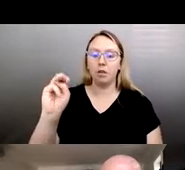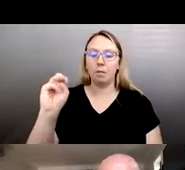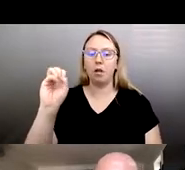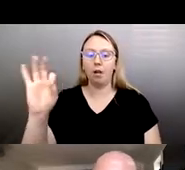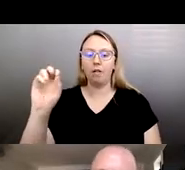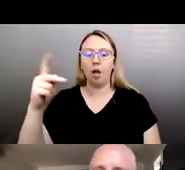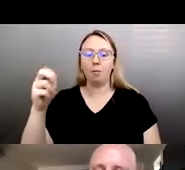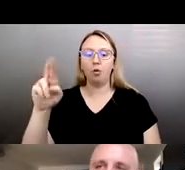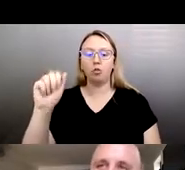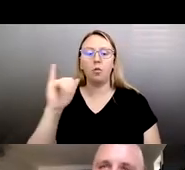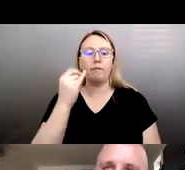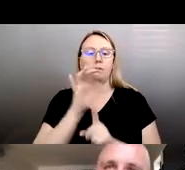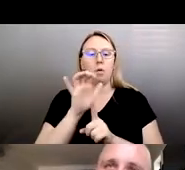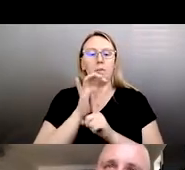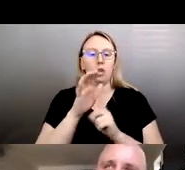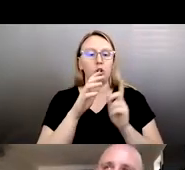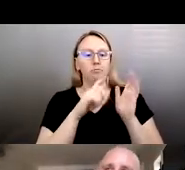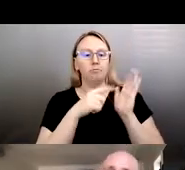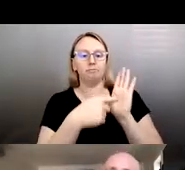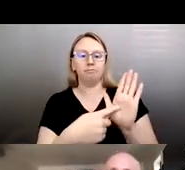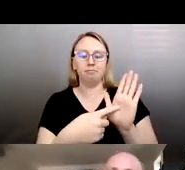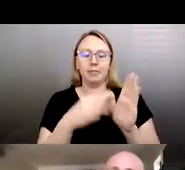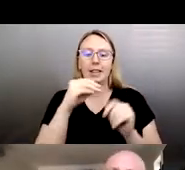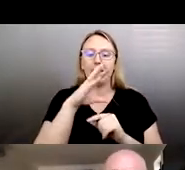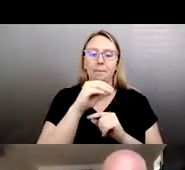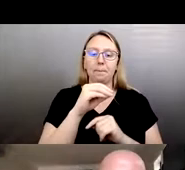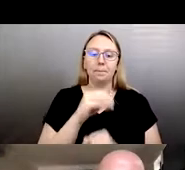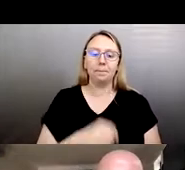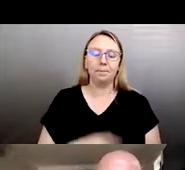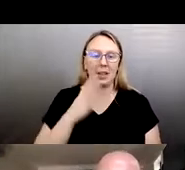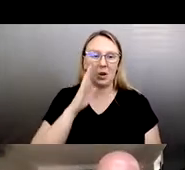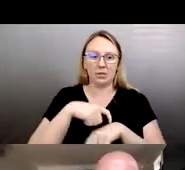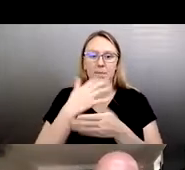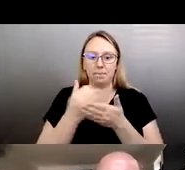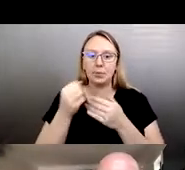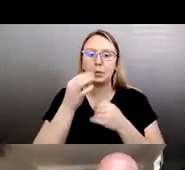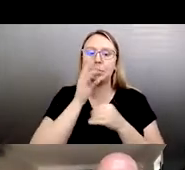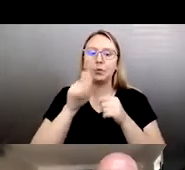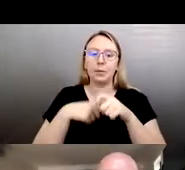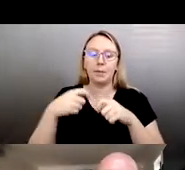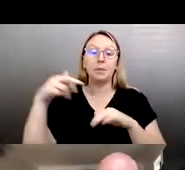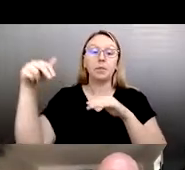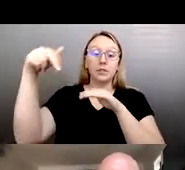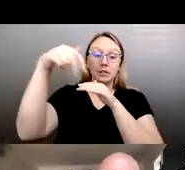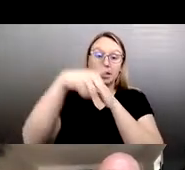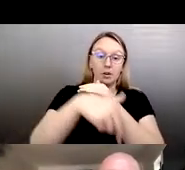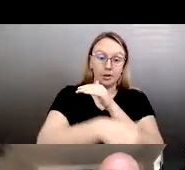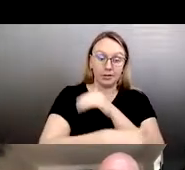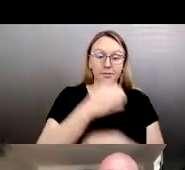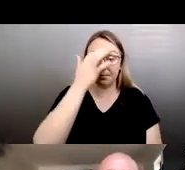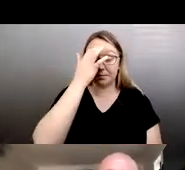So I know we're running short on time, and this is just about to wrap up, but we will descend the staircase.